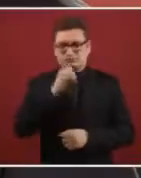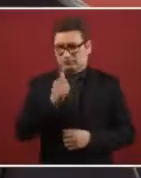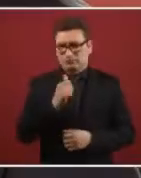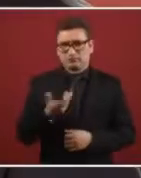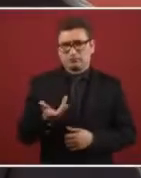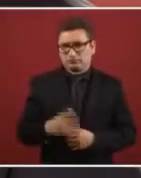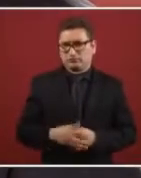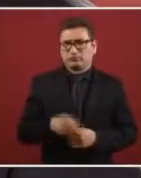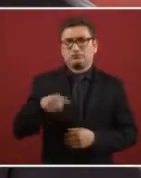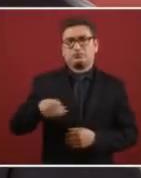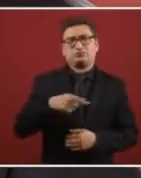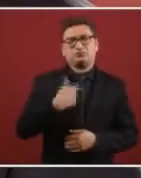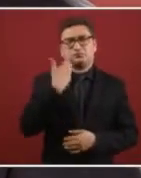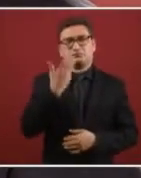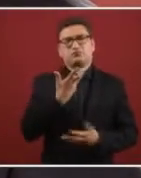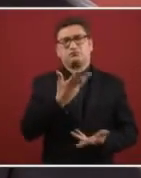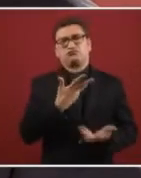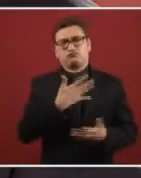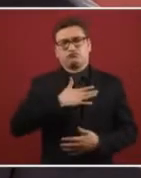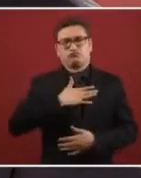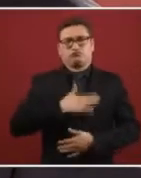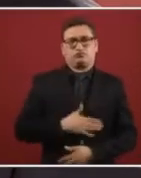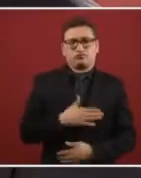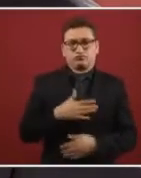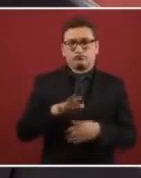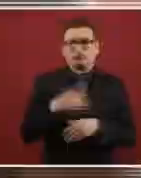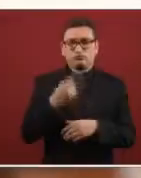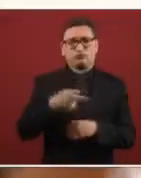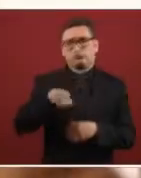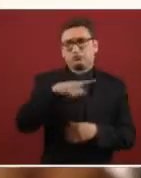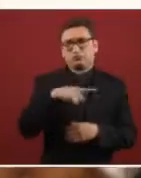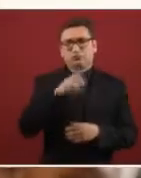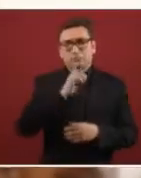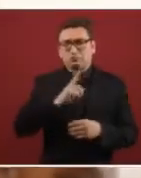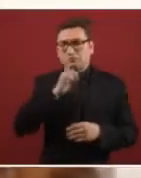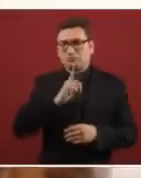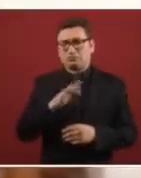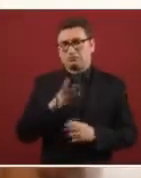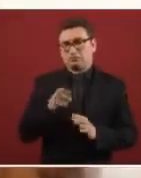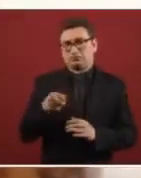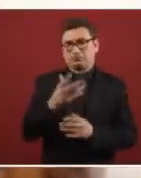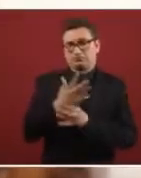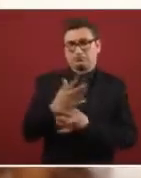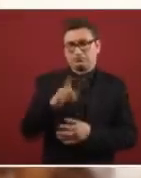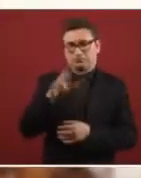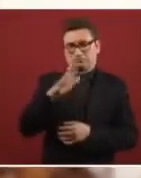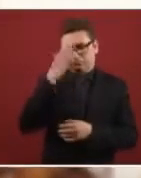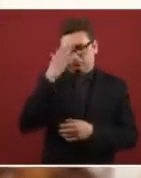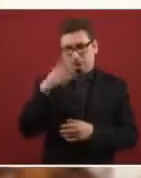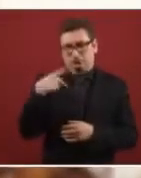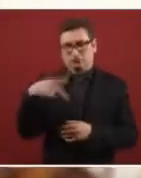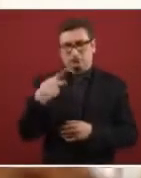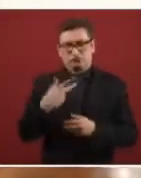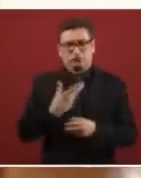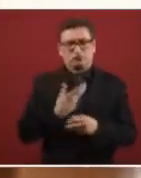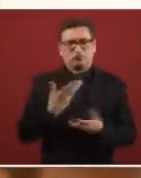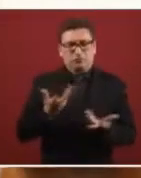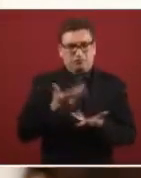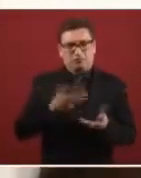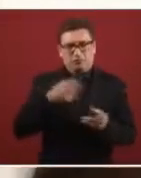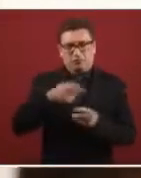she had tortured people. Amparada mediante mentiras. El que ella reconozca sus agresiones she de manera pública